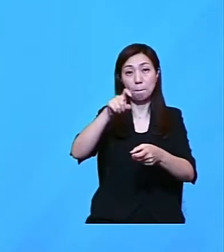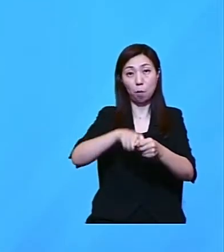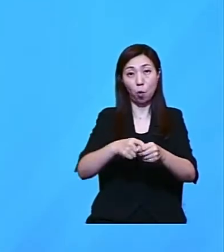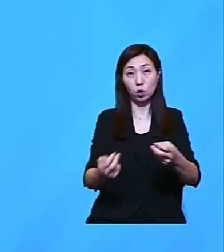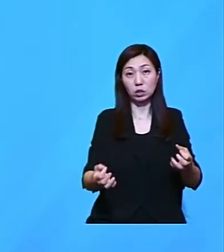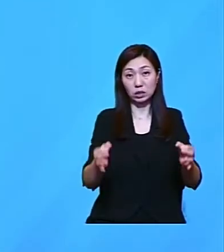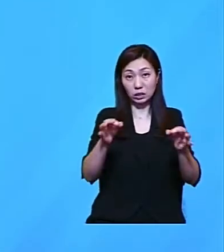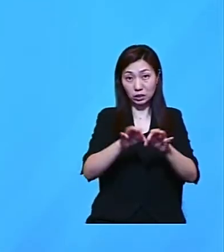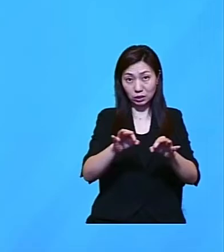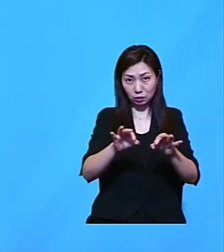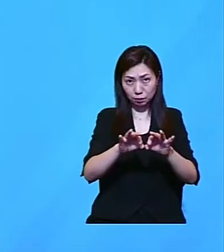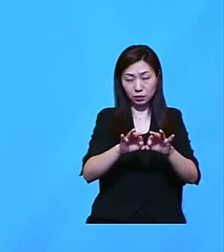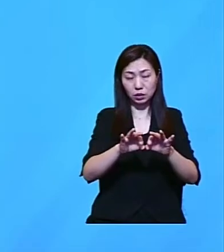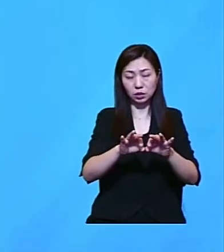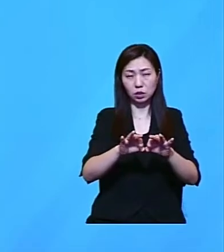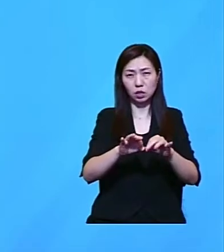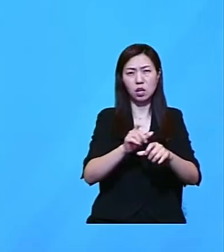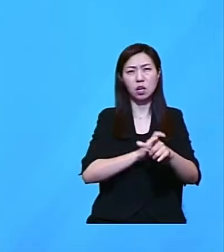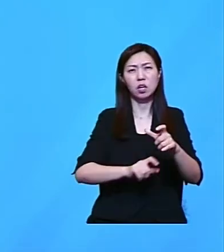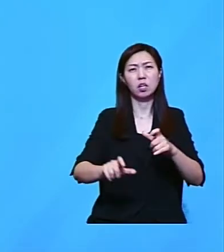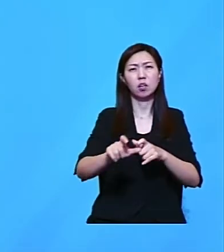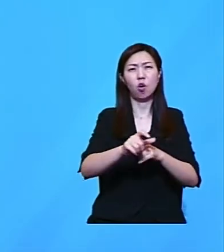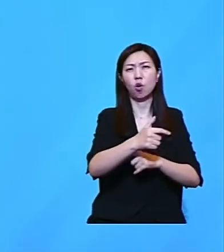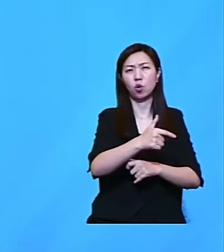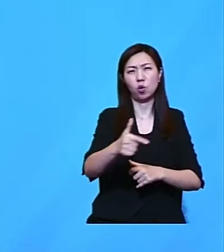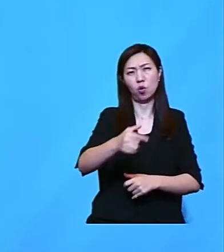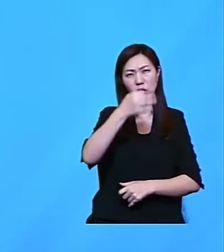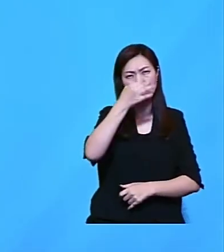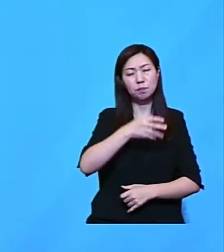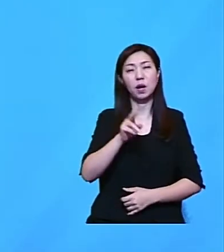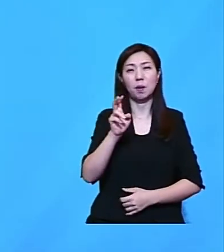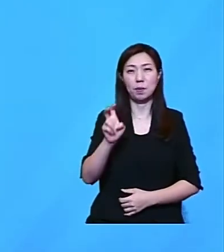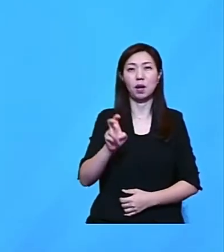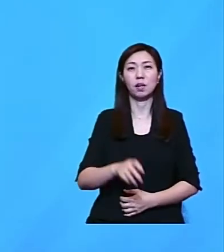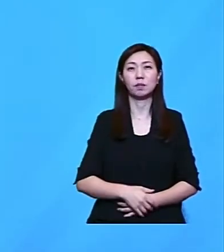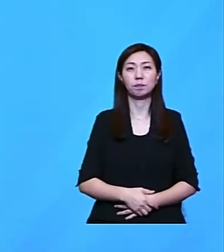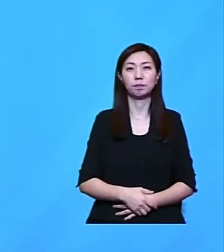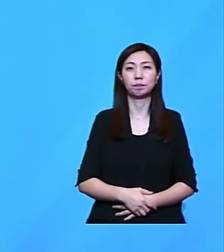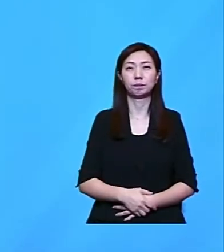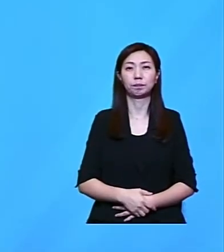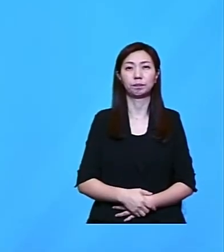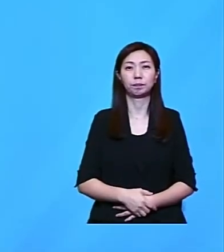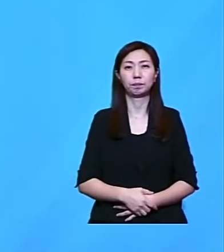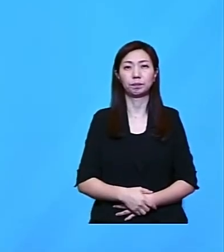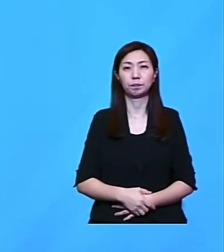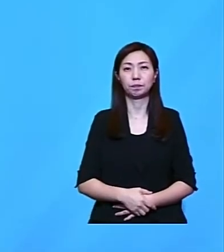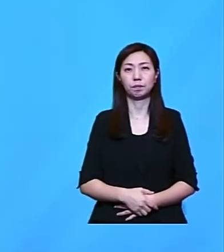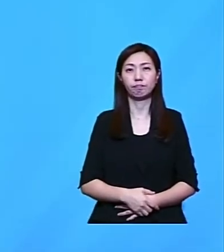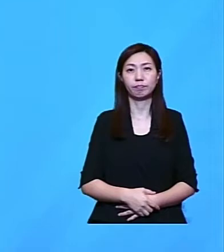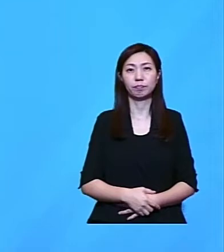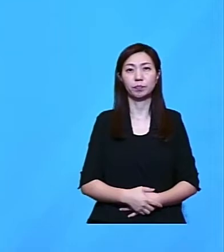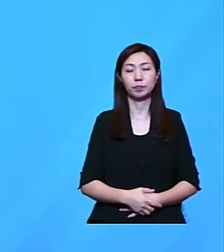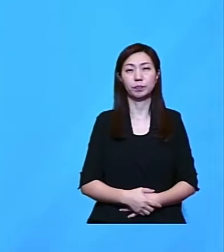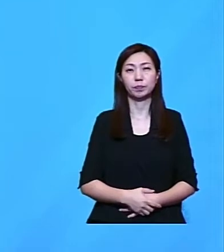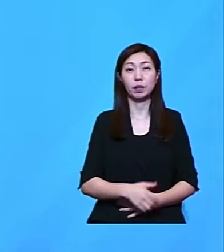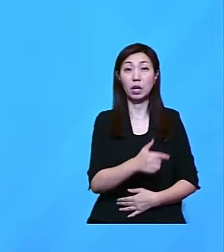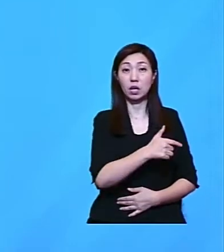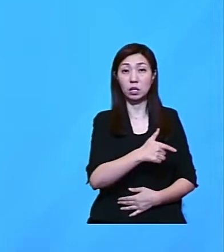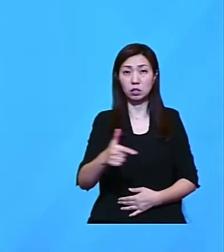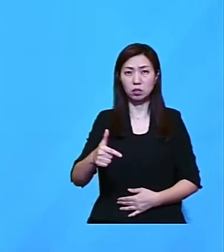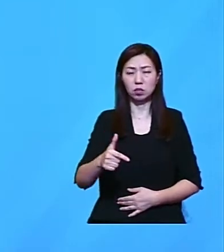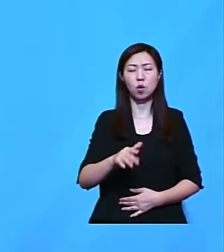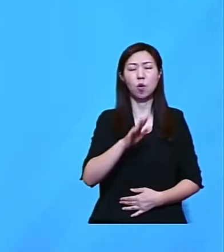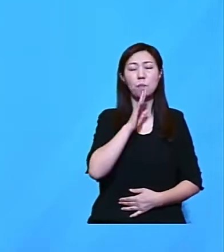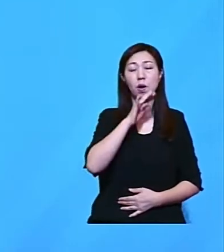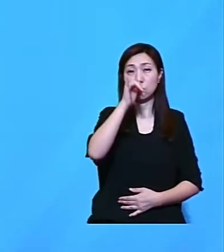even sustainable transportation. It's more difficult to find good, large projects that are interesting